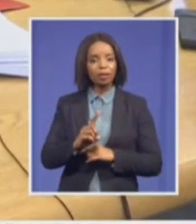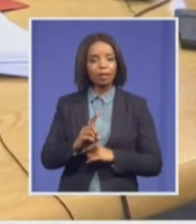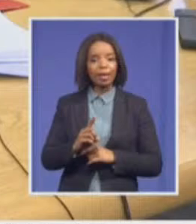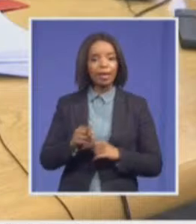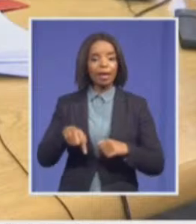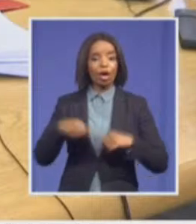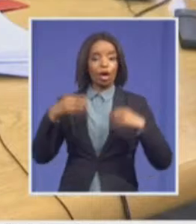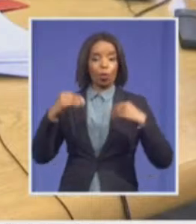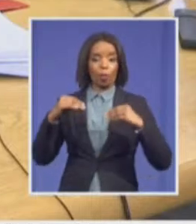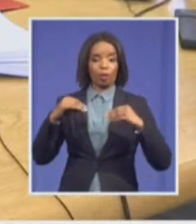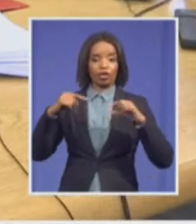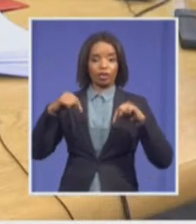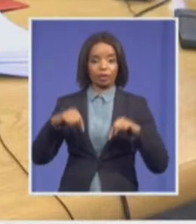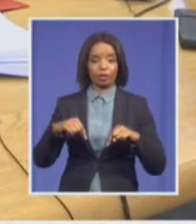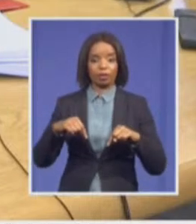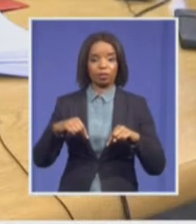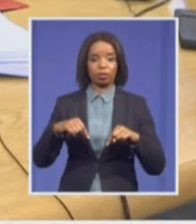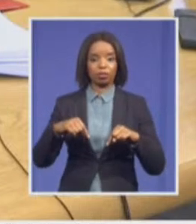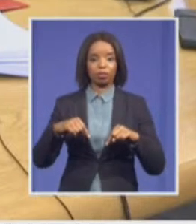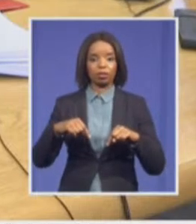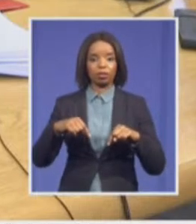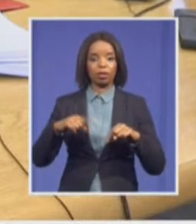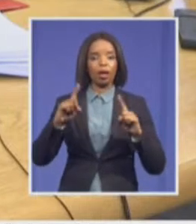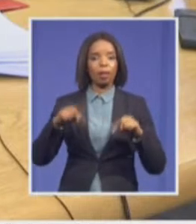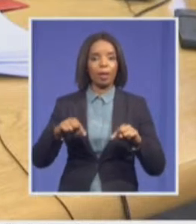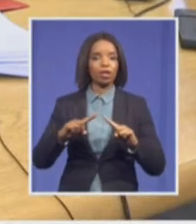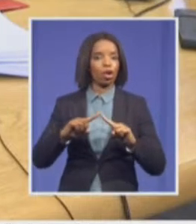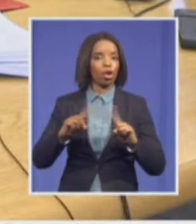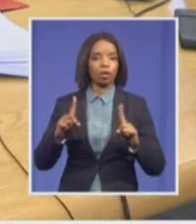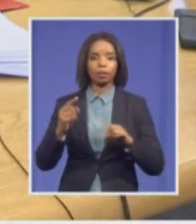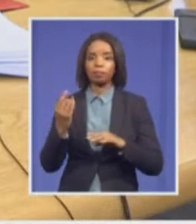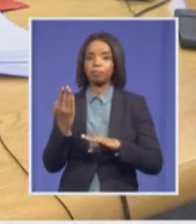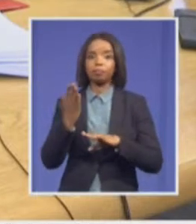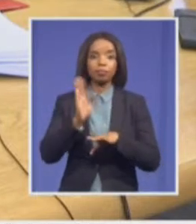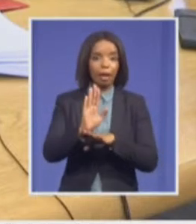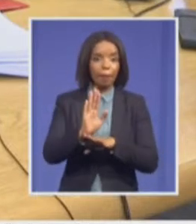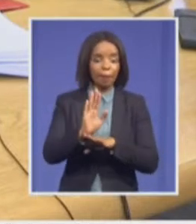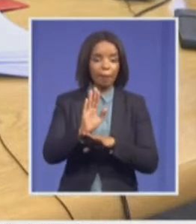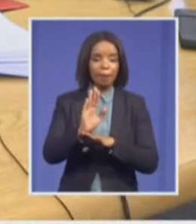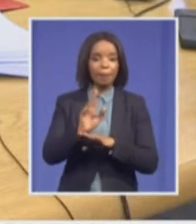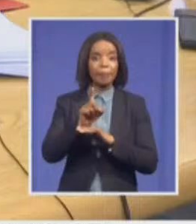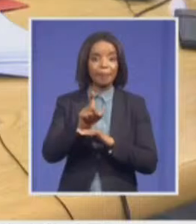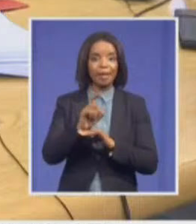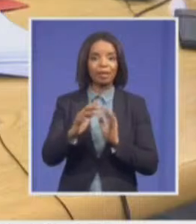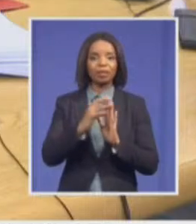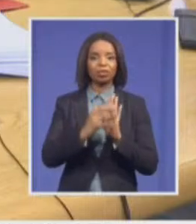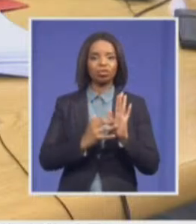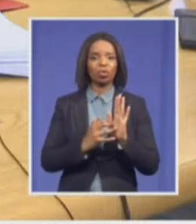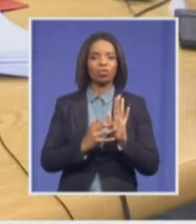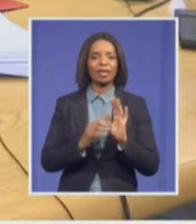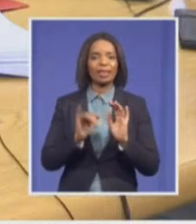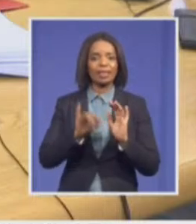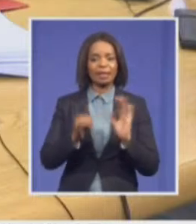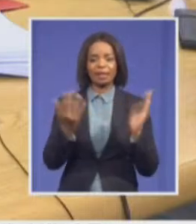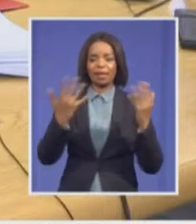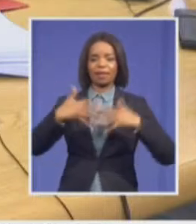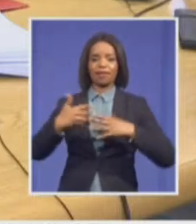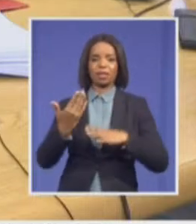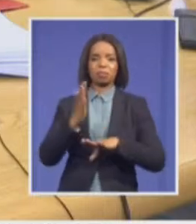to broadcast the story that evening, Tuesday, the 14th of